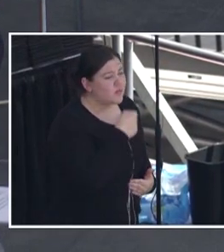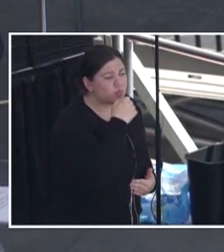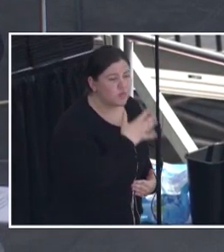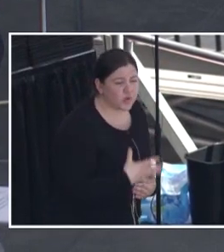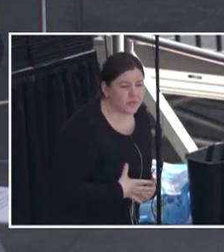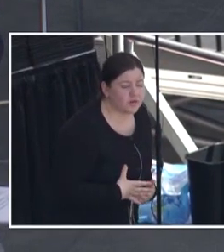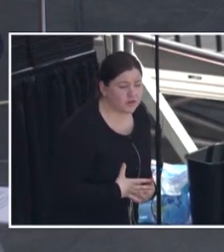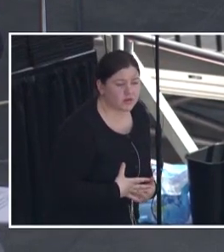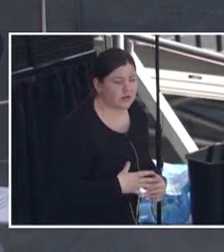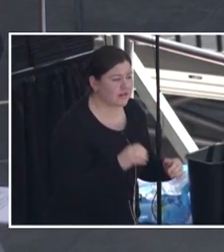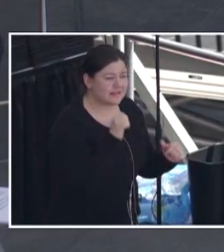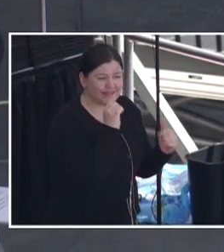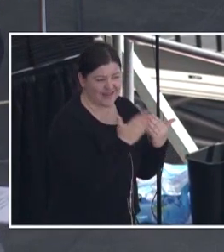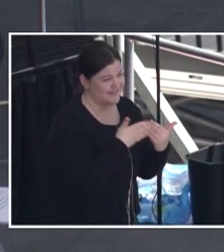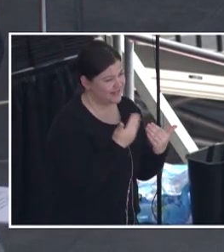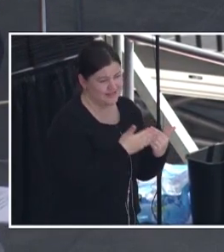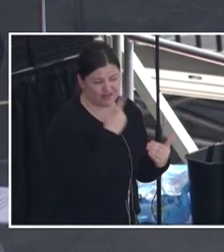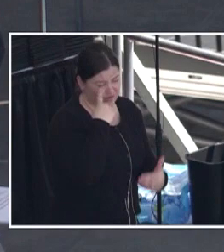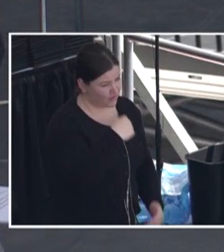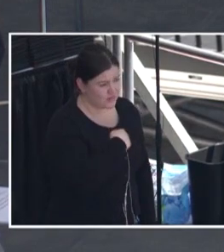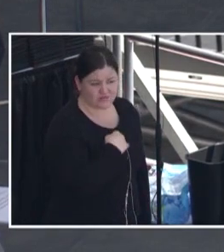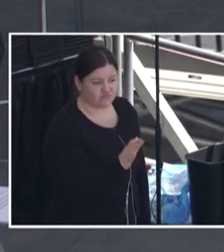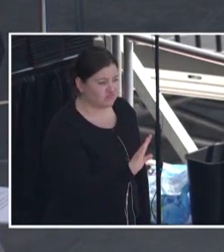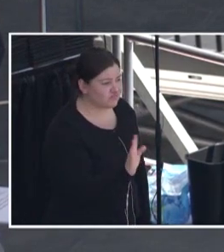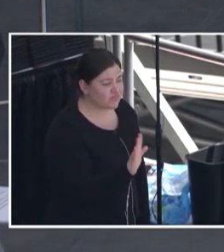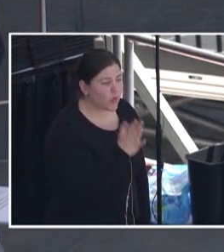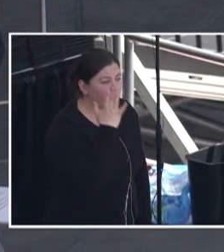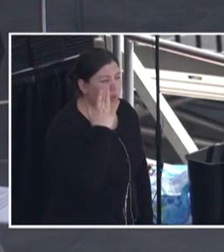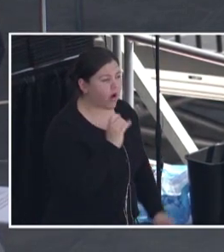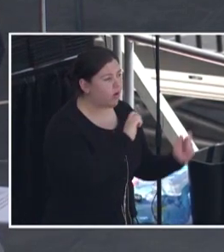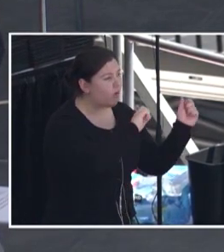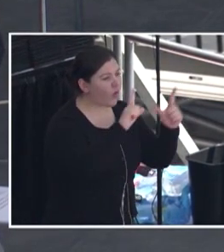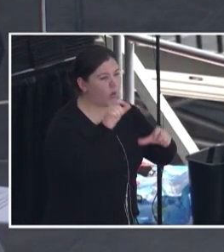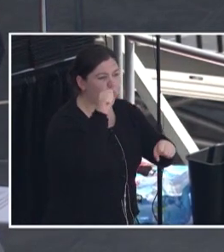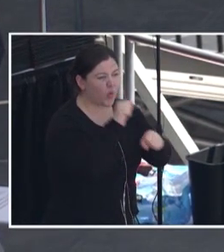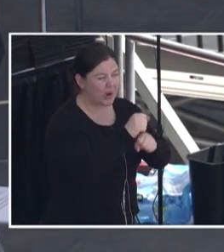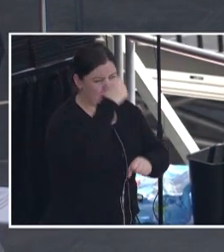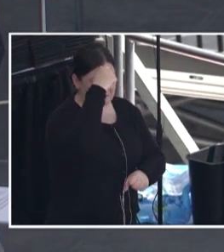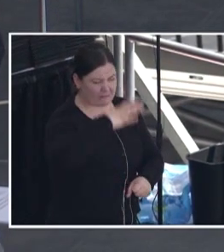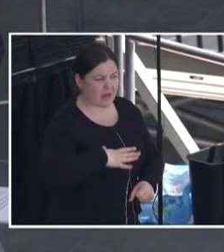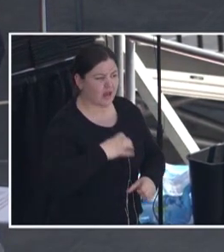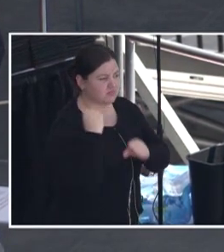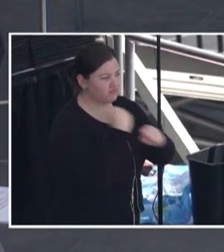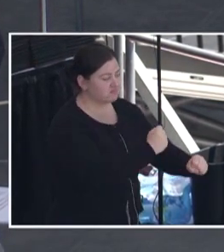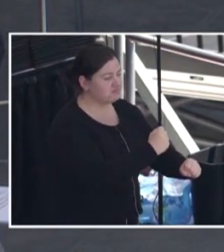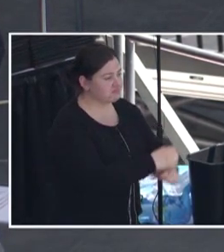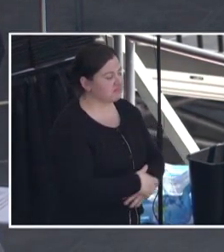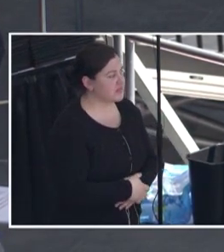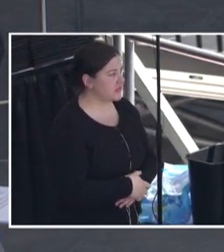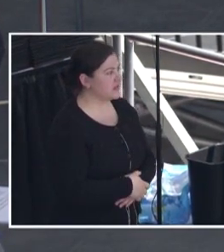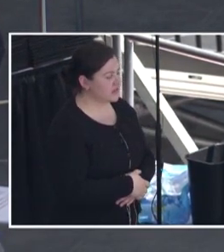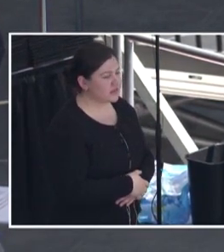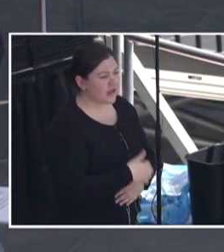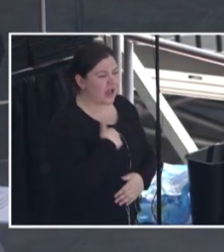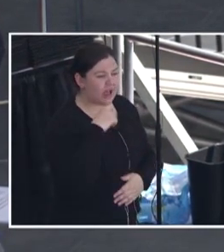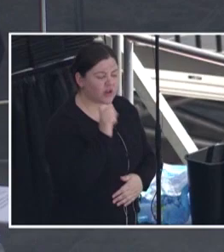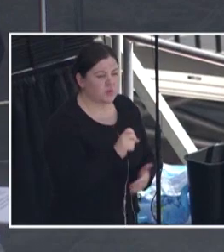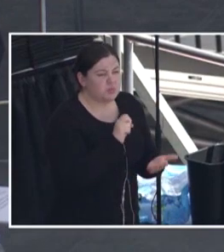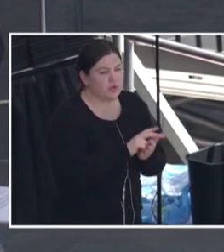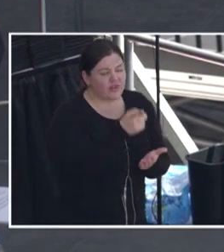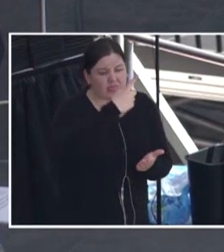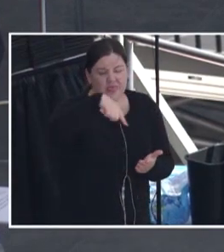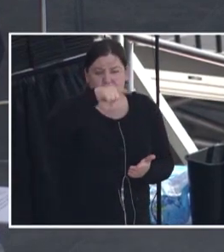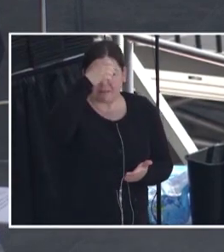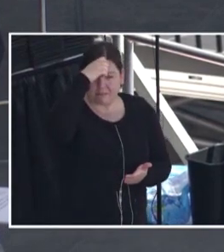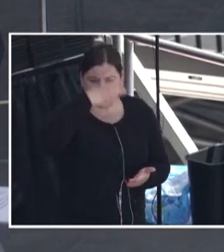was no easy task in a male-dominated sector. I had to prove not only